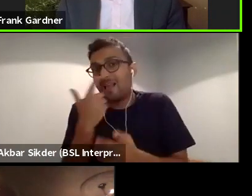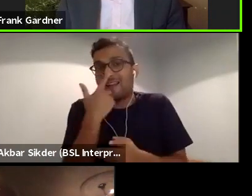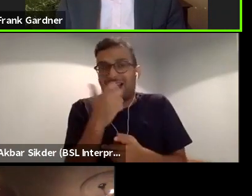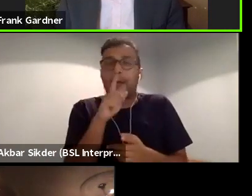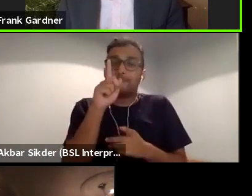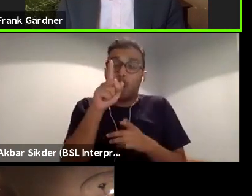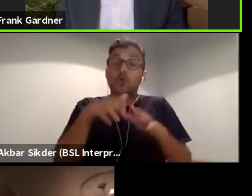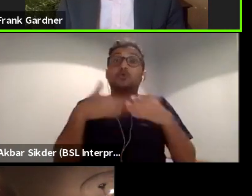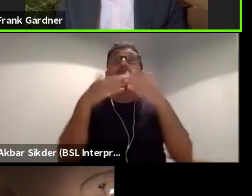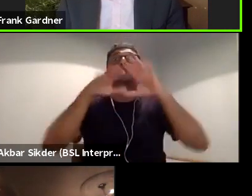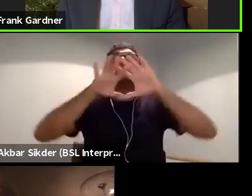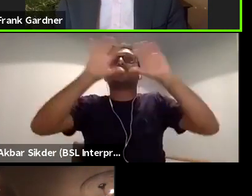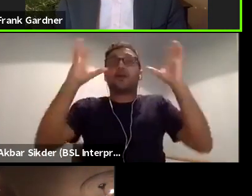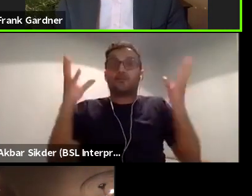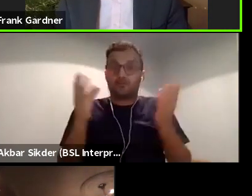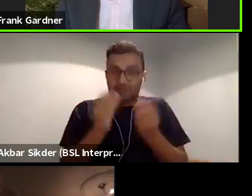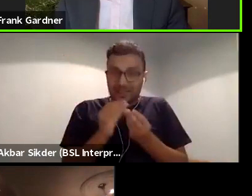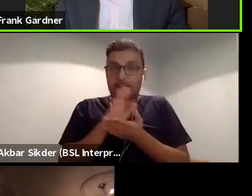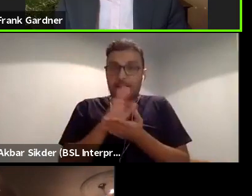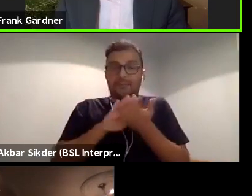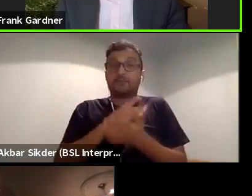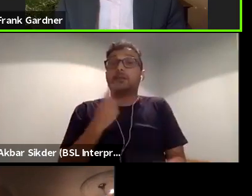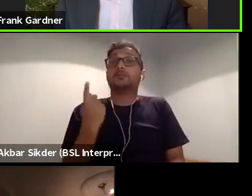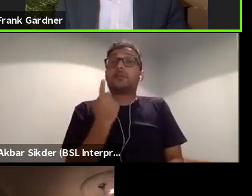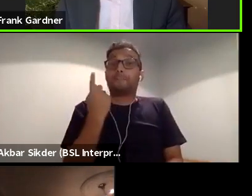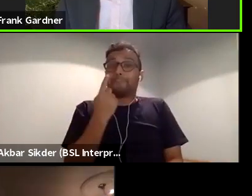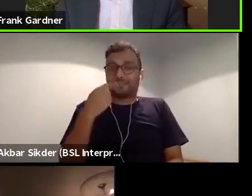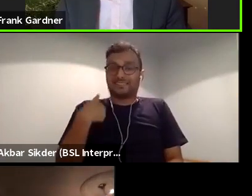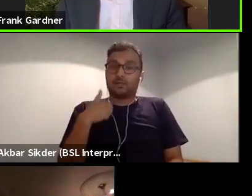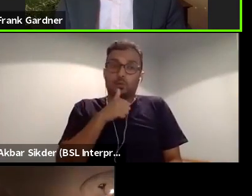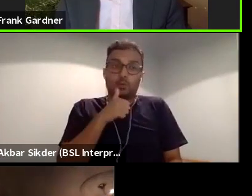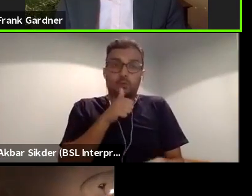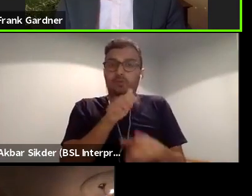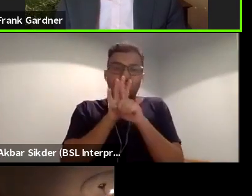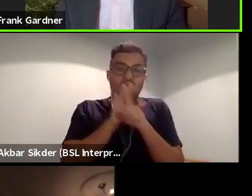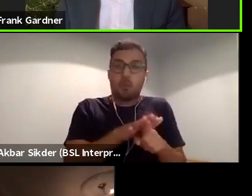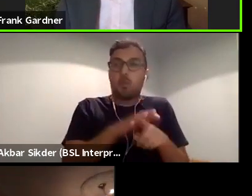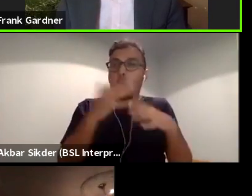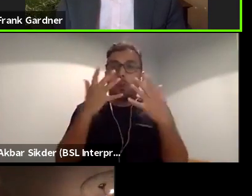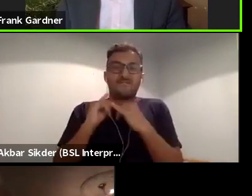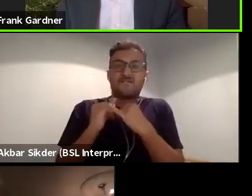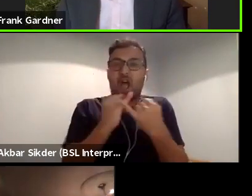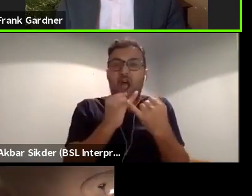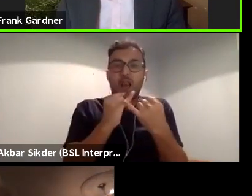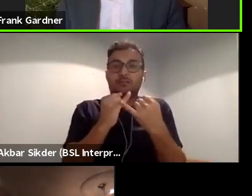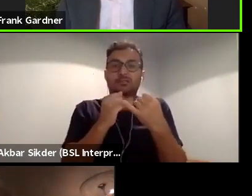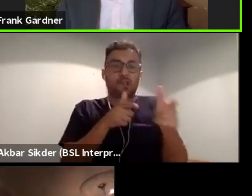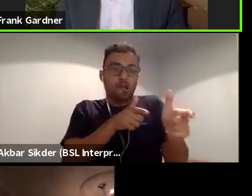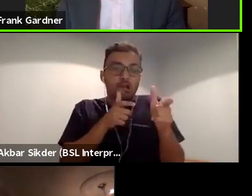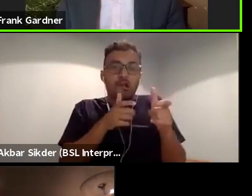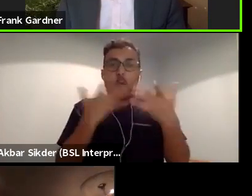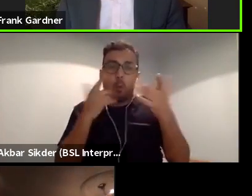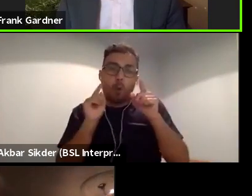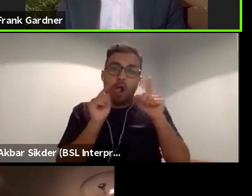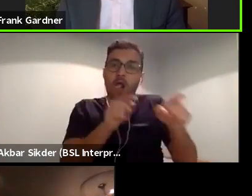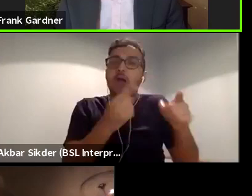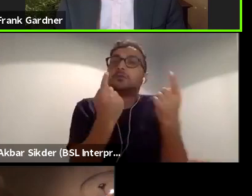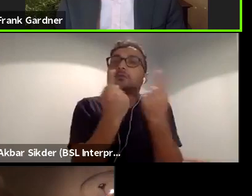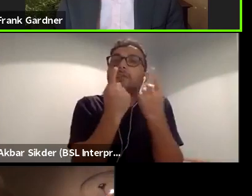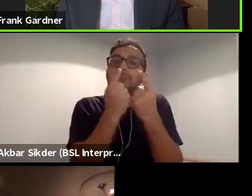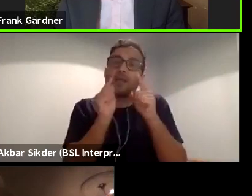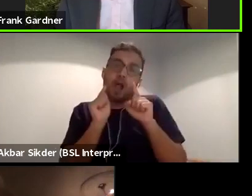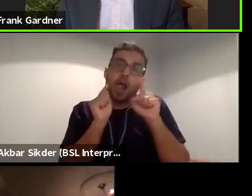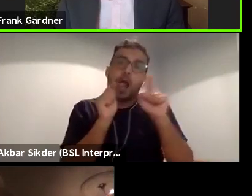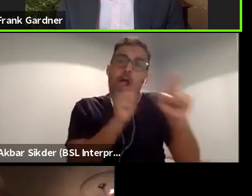their government or civilians in support of their political or social views. And that should be colorblind.